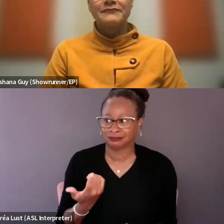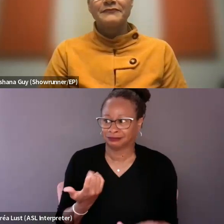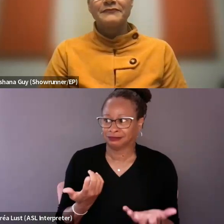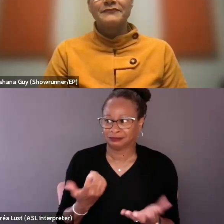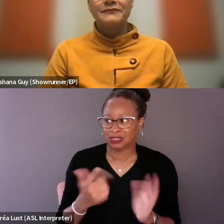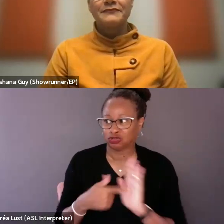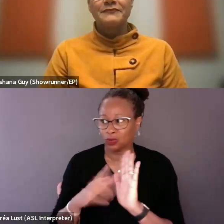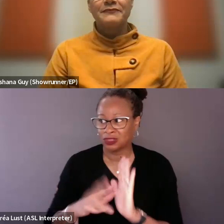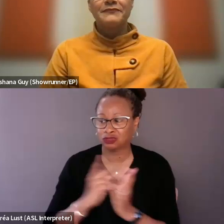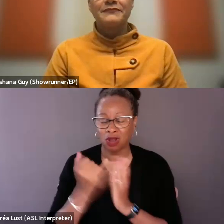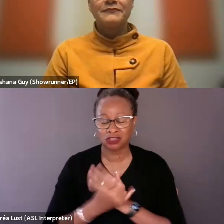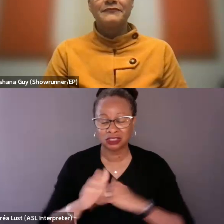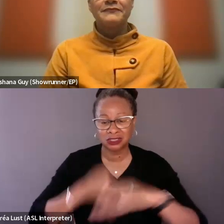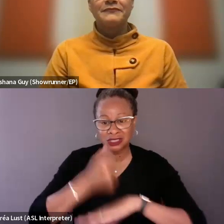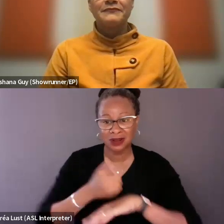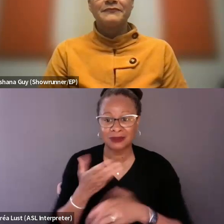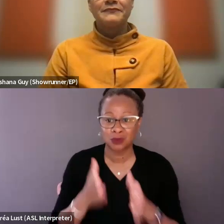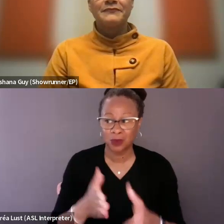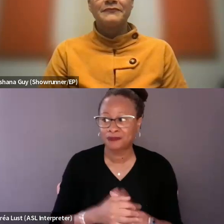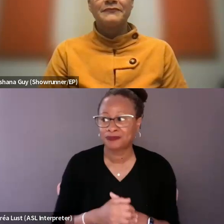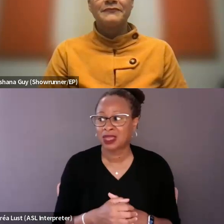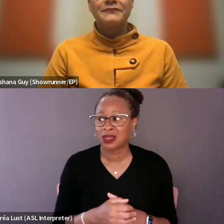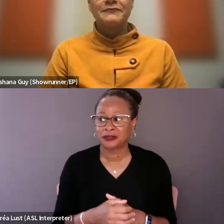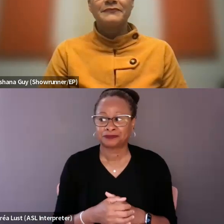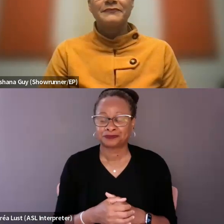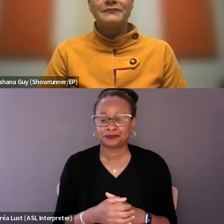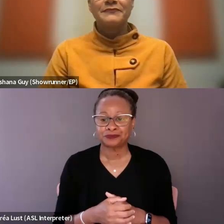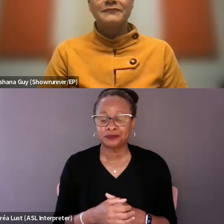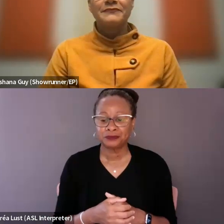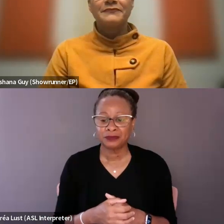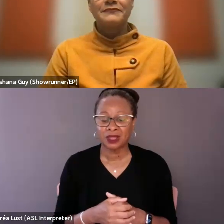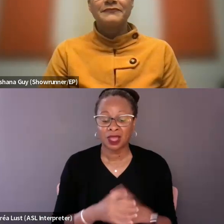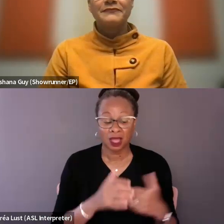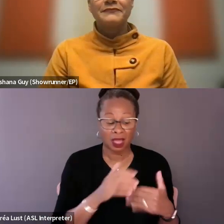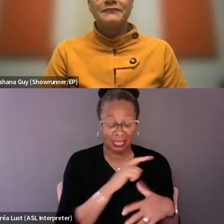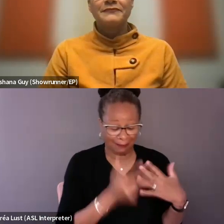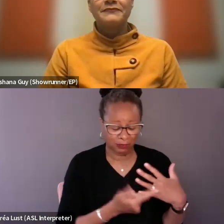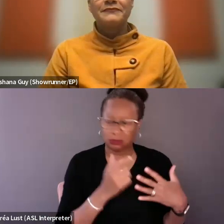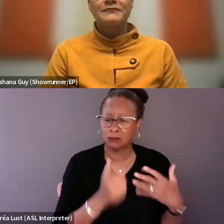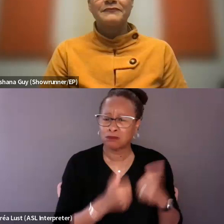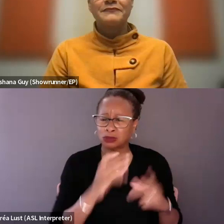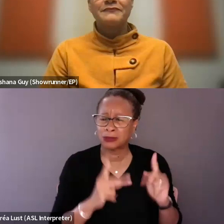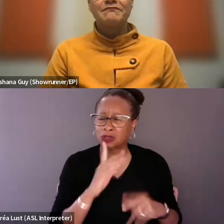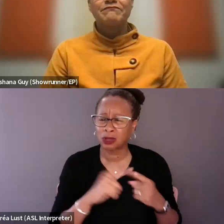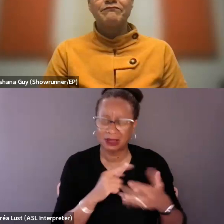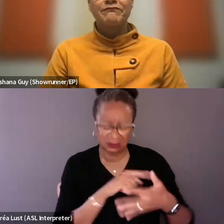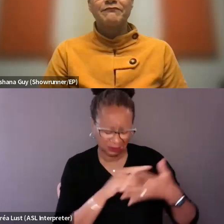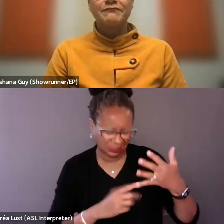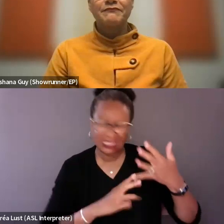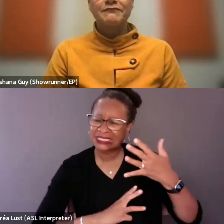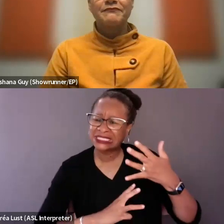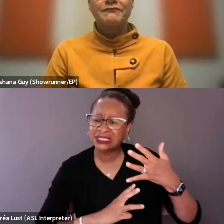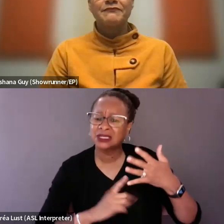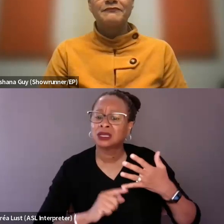this format. And I think the episodes that people talk to me the most about, they certainly,